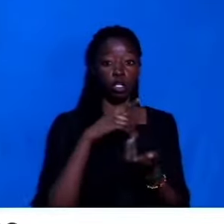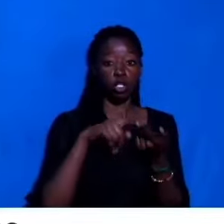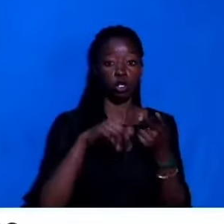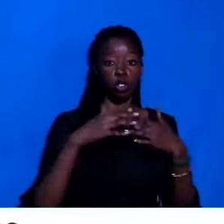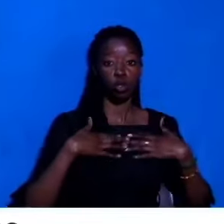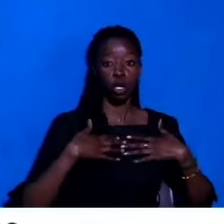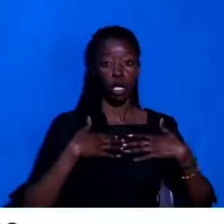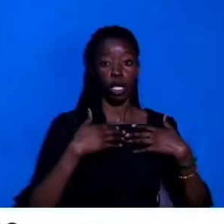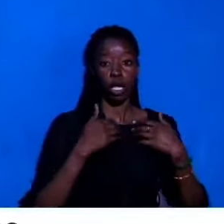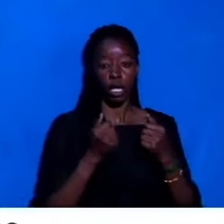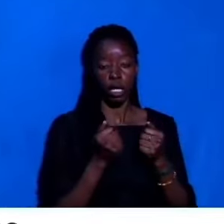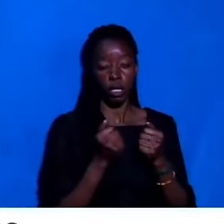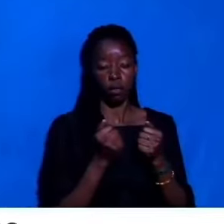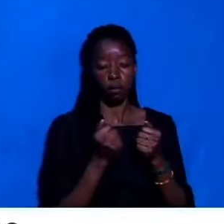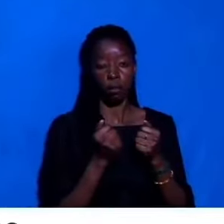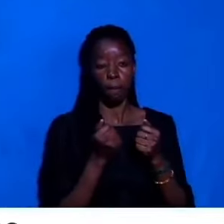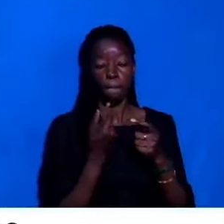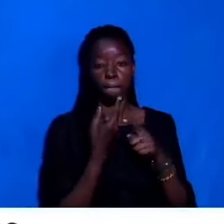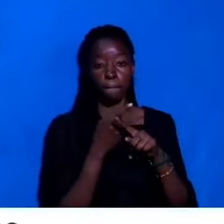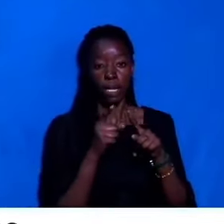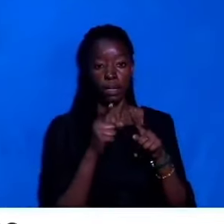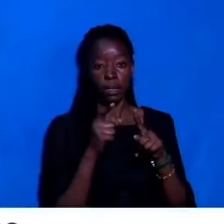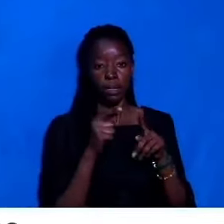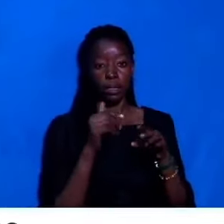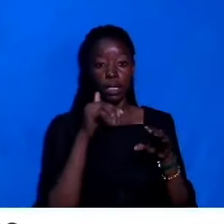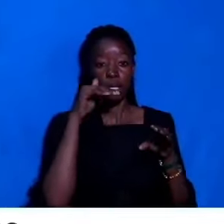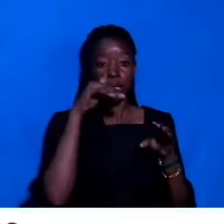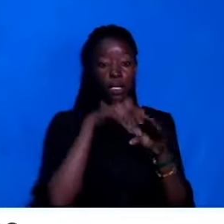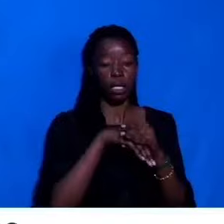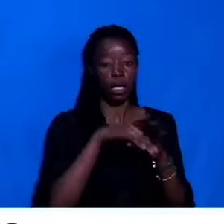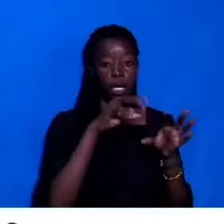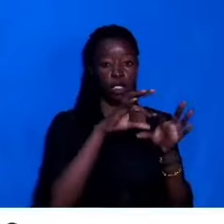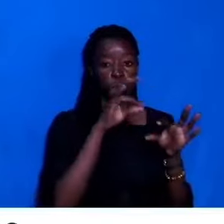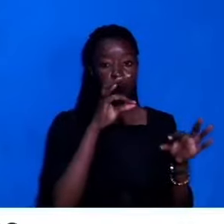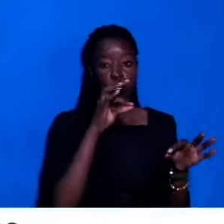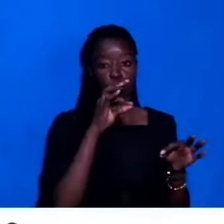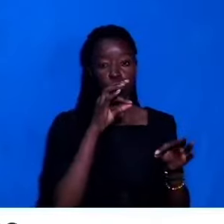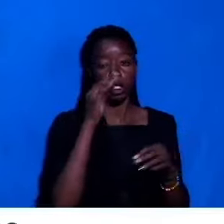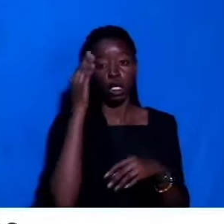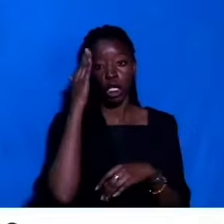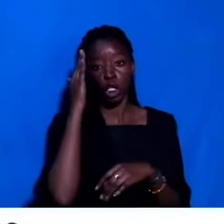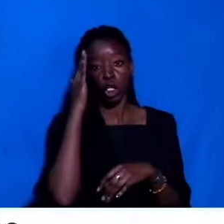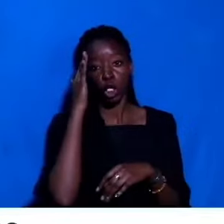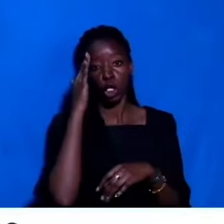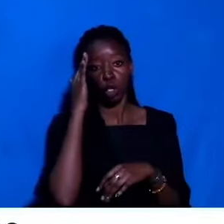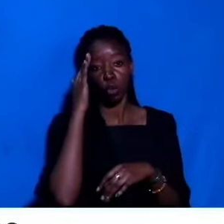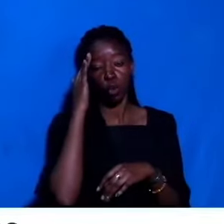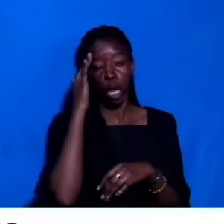expression of inner spiritual insight. He recognized and appreciated